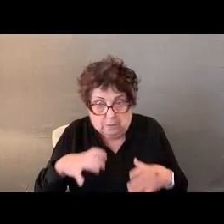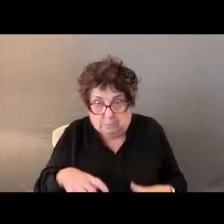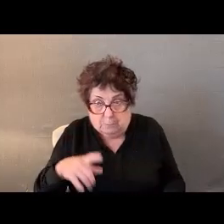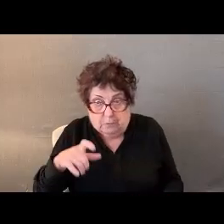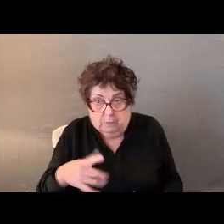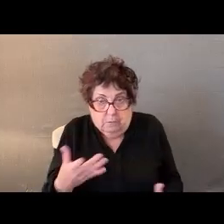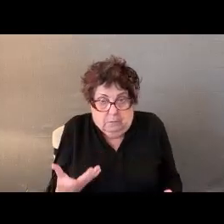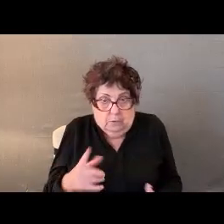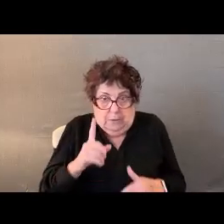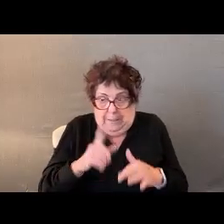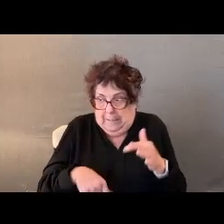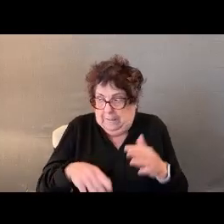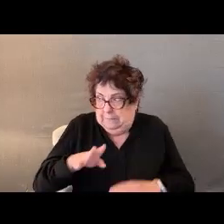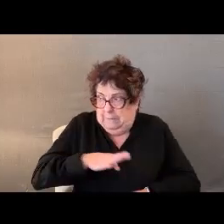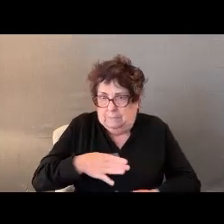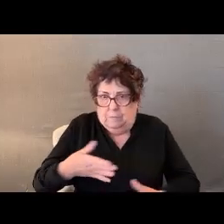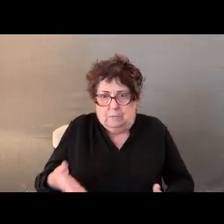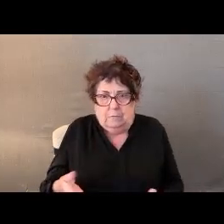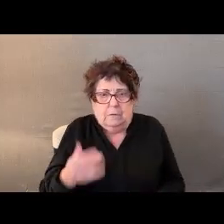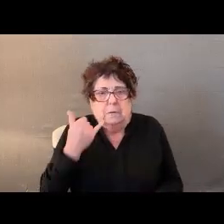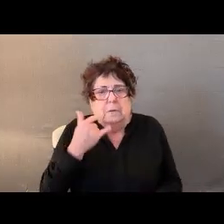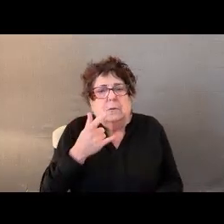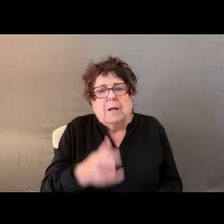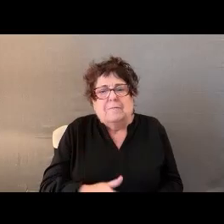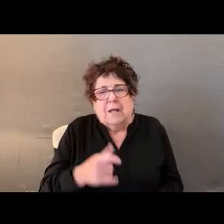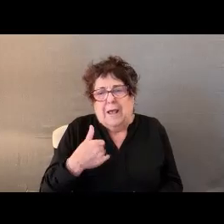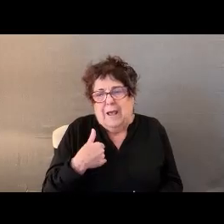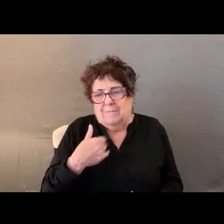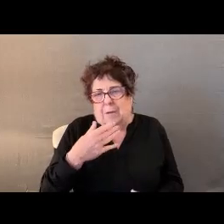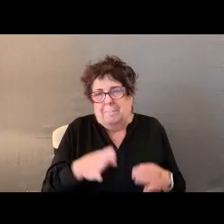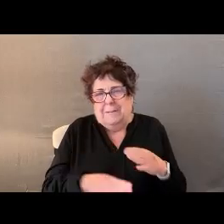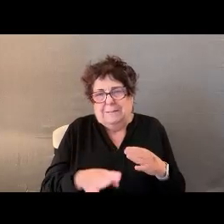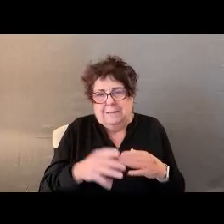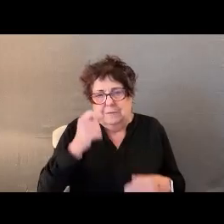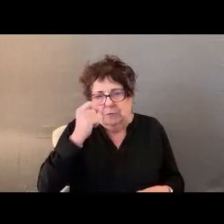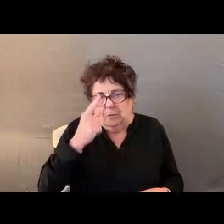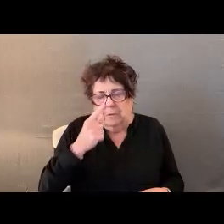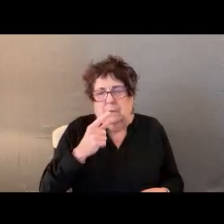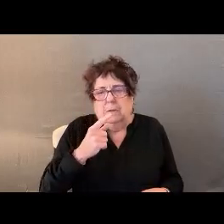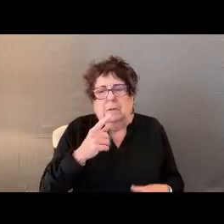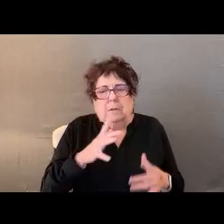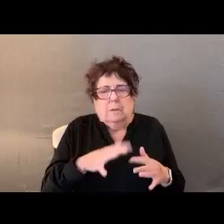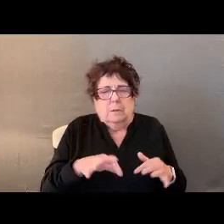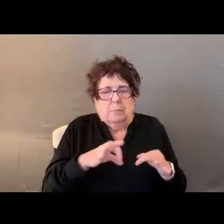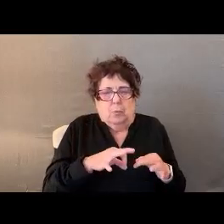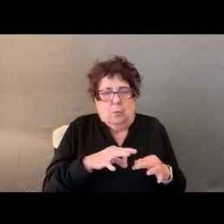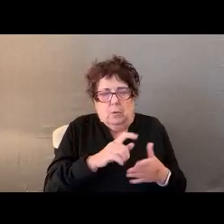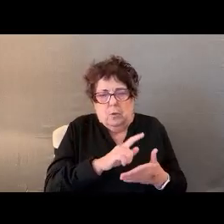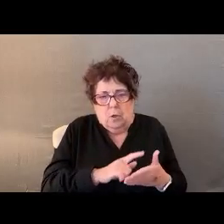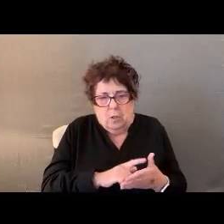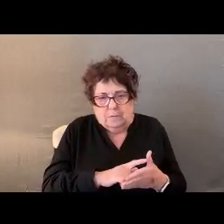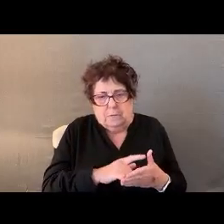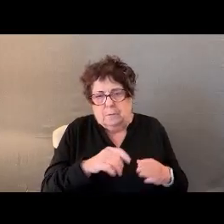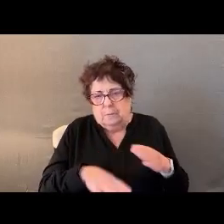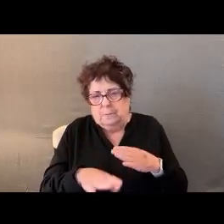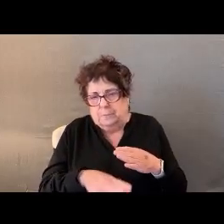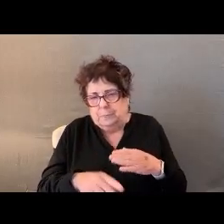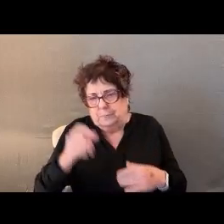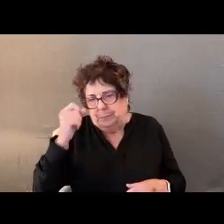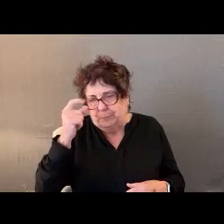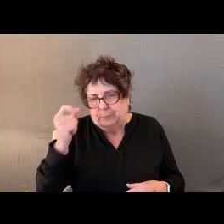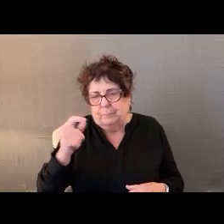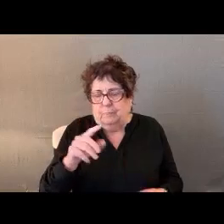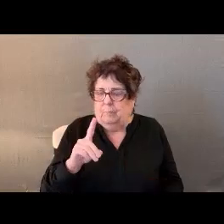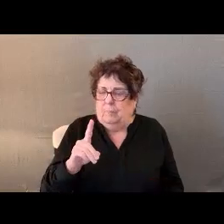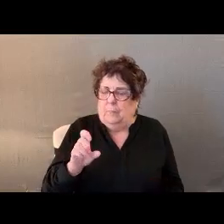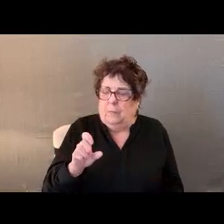basic understanding of the relevant laws and a basic understanding of the demographic landscape and the landscape in terms of the demands that